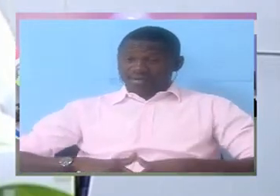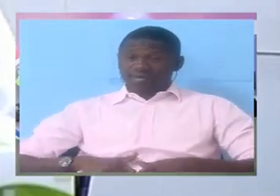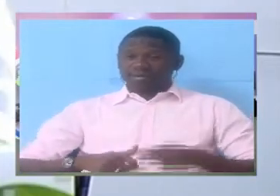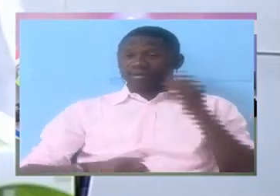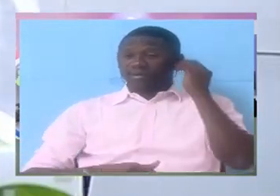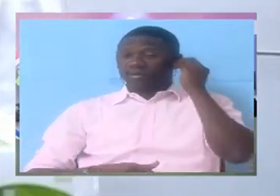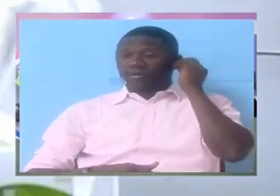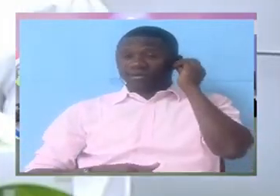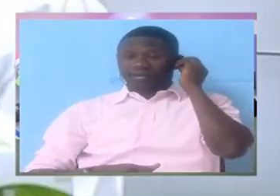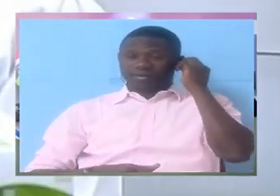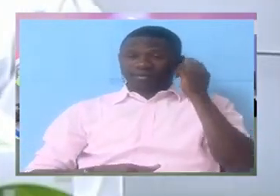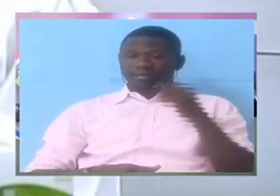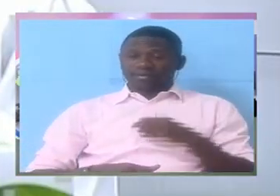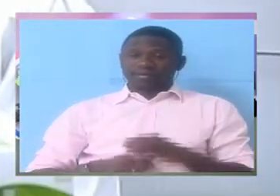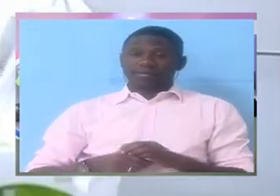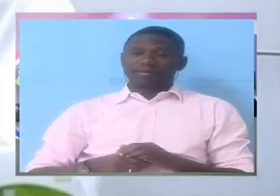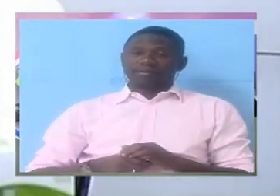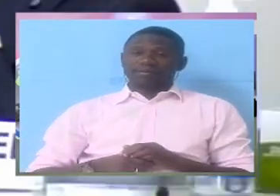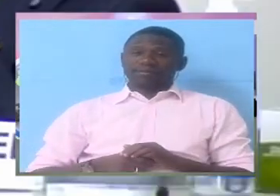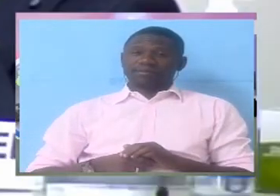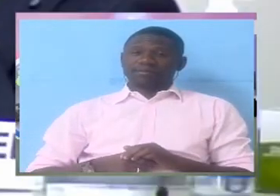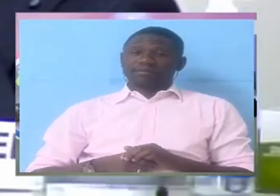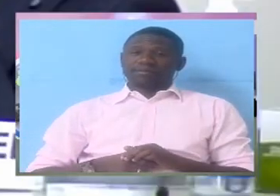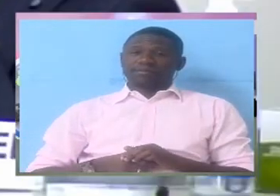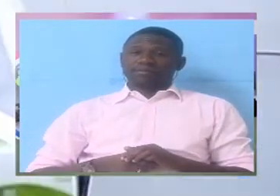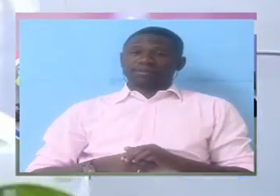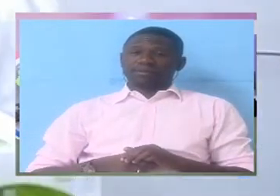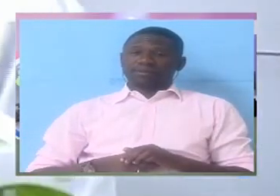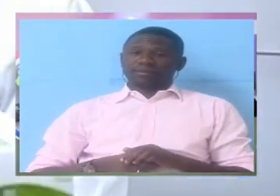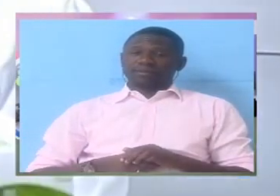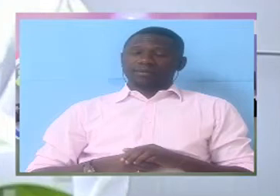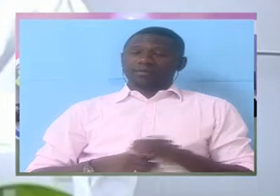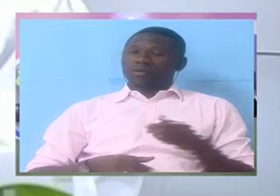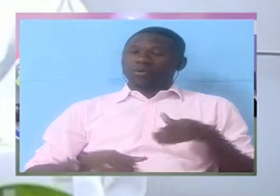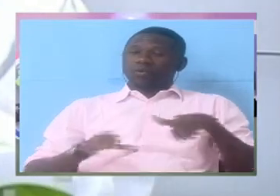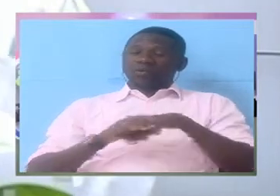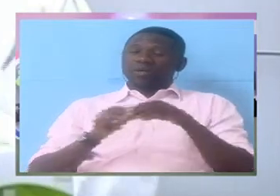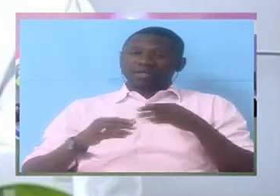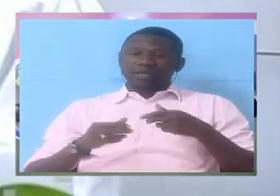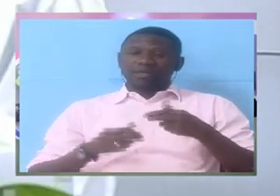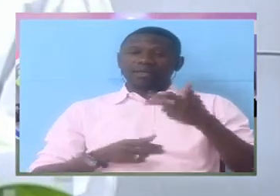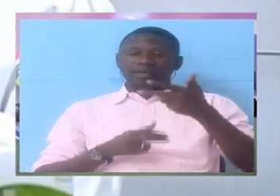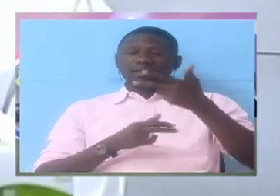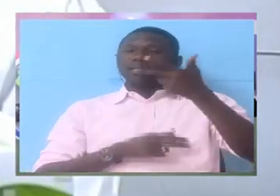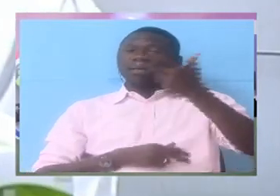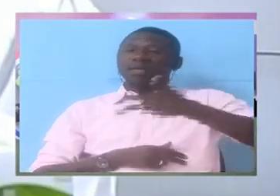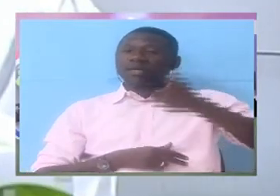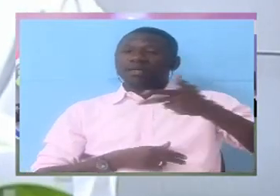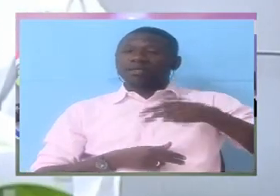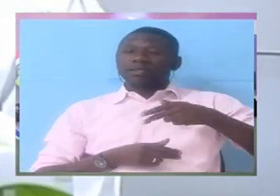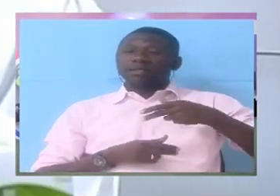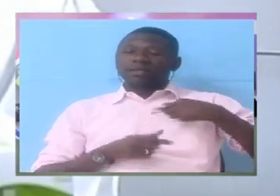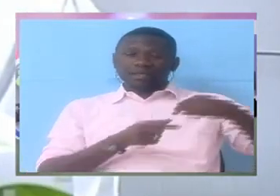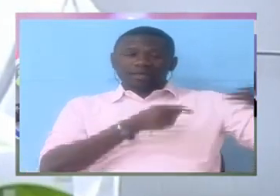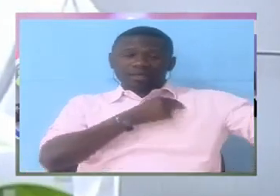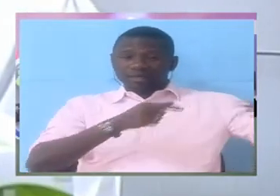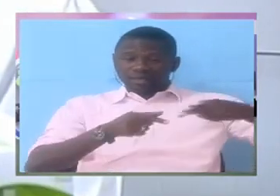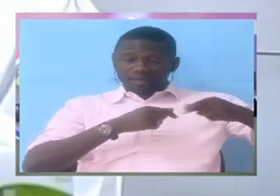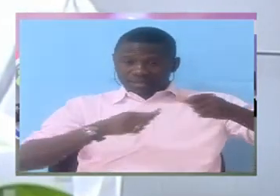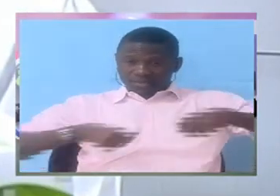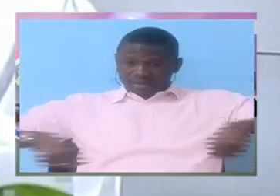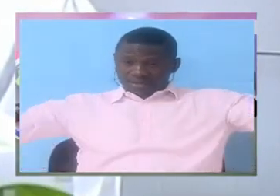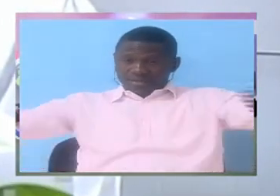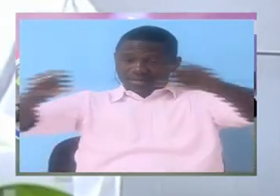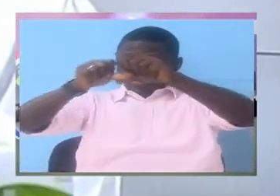box. What? Within the 18-yard box. Meter tanin sayo. Meter yard tanin